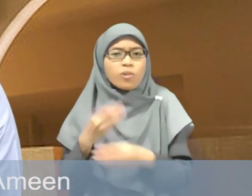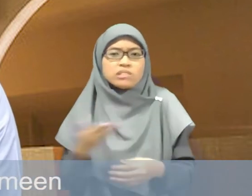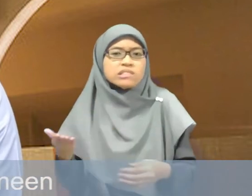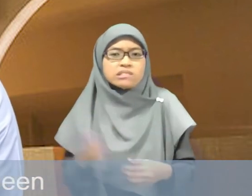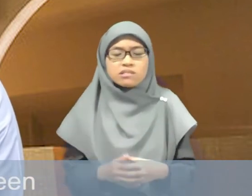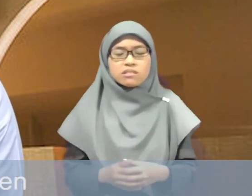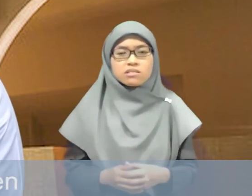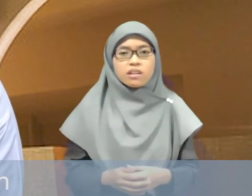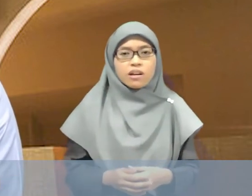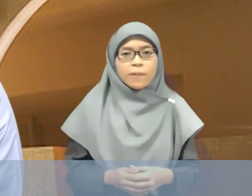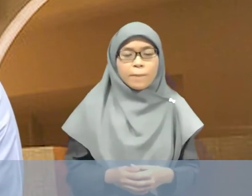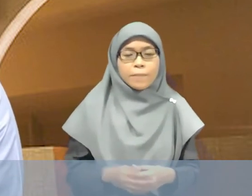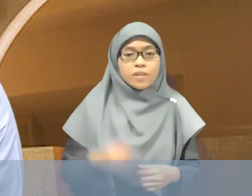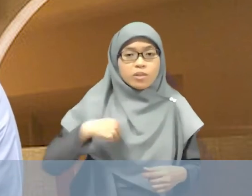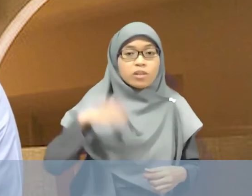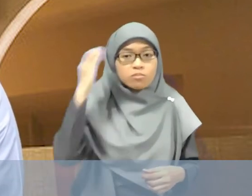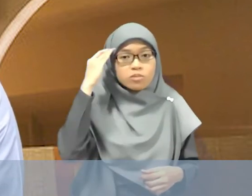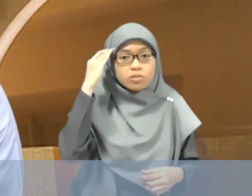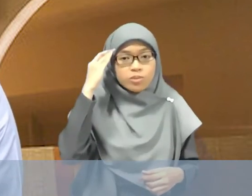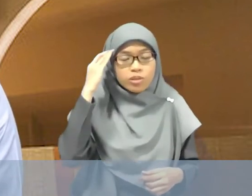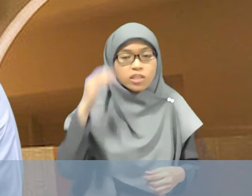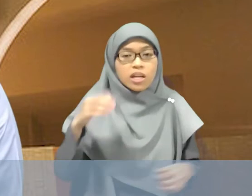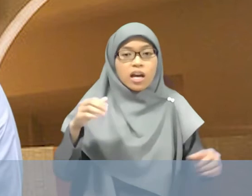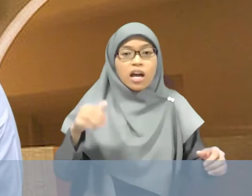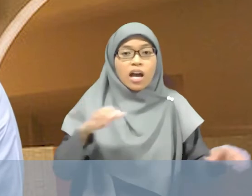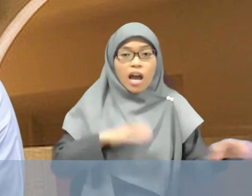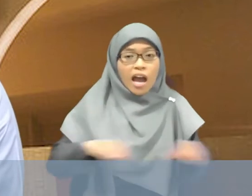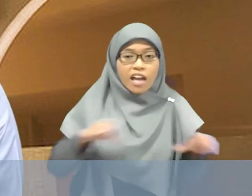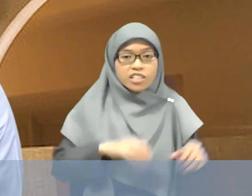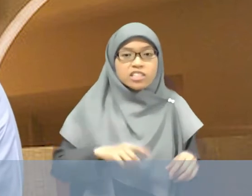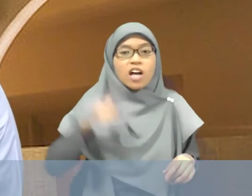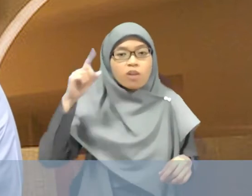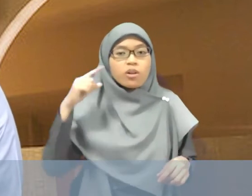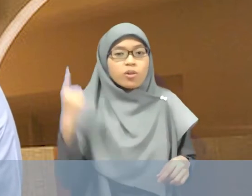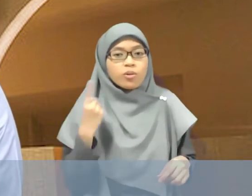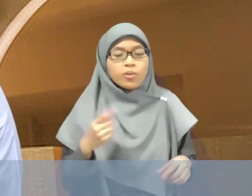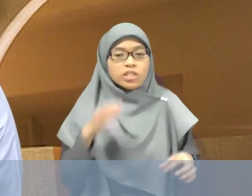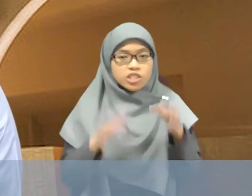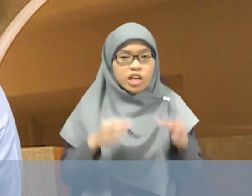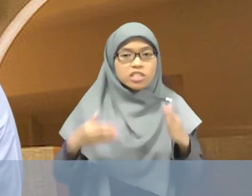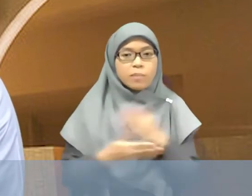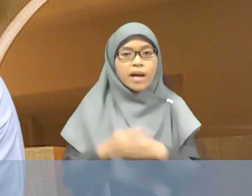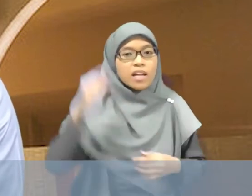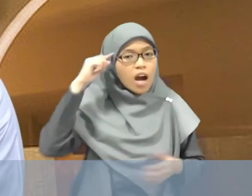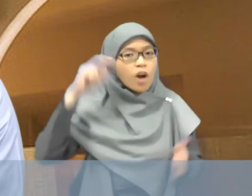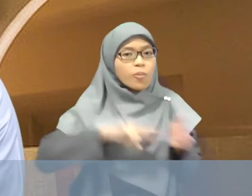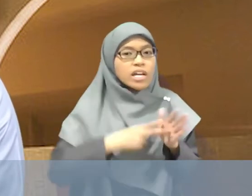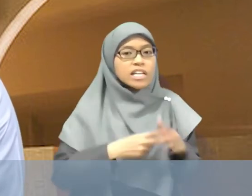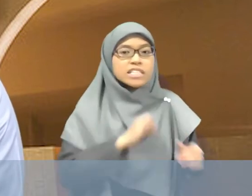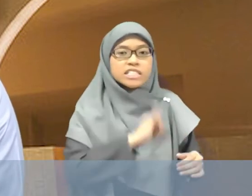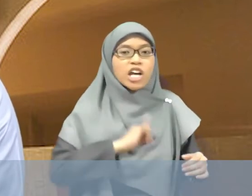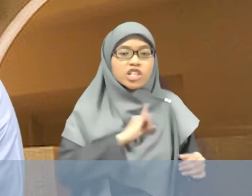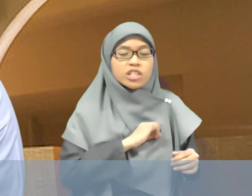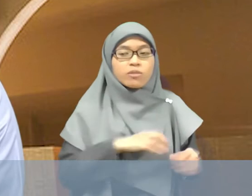intentions. As we are all aware by now, actions are always judged by our intentions. Performing an